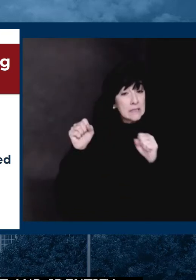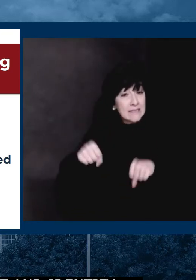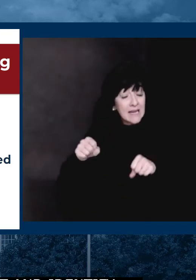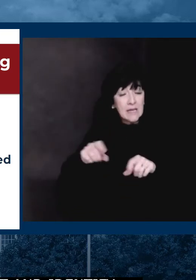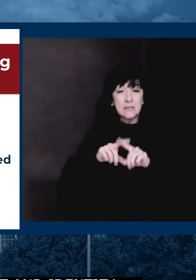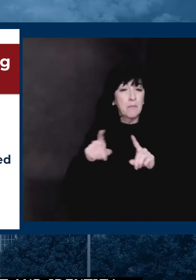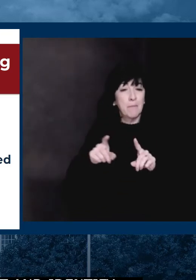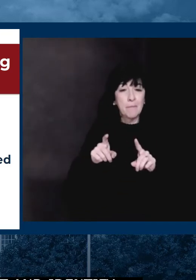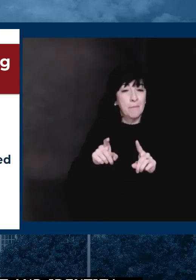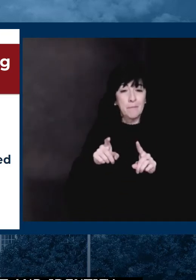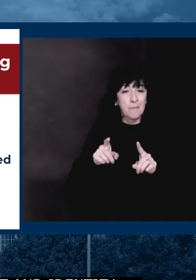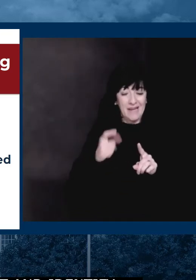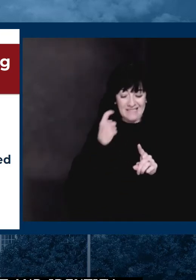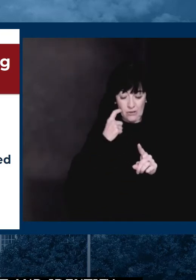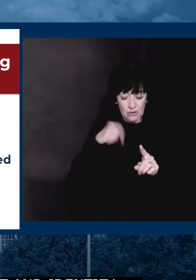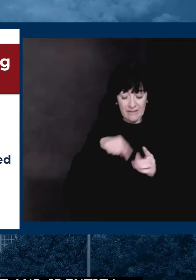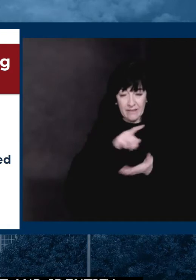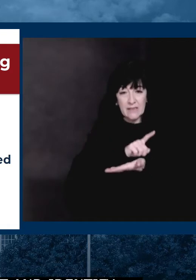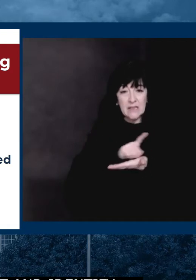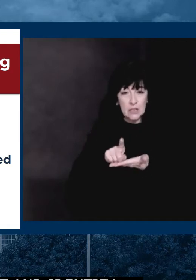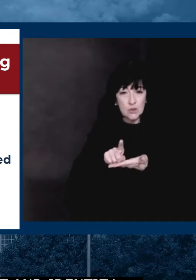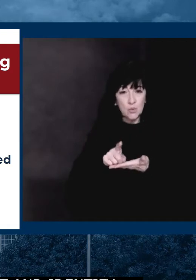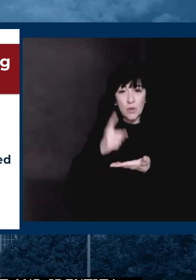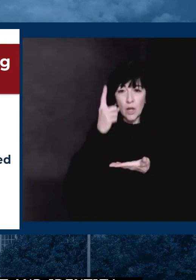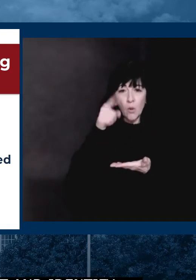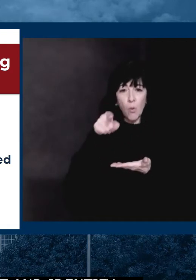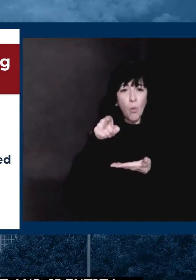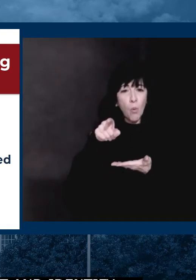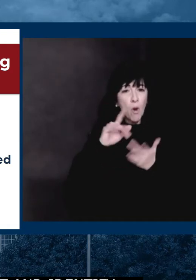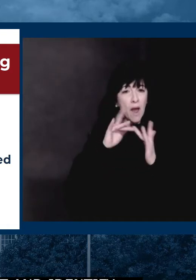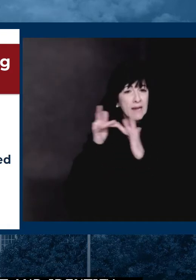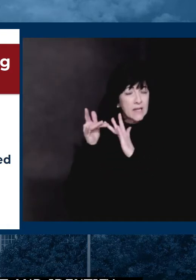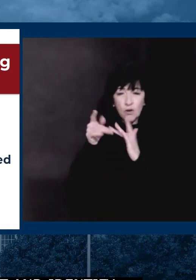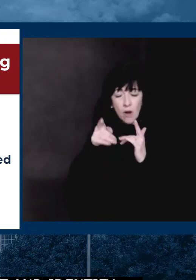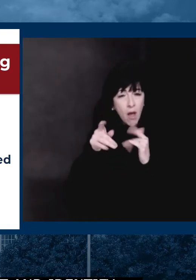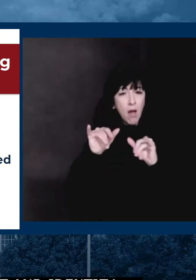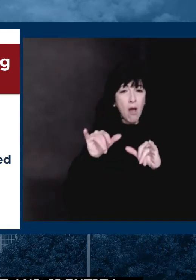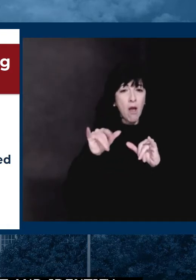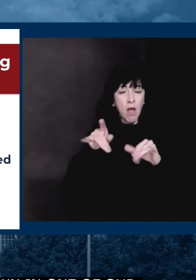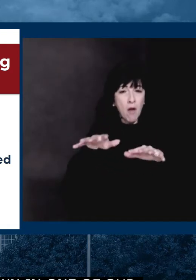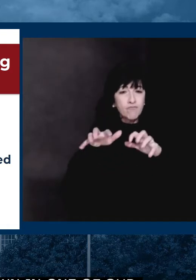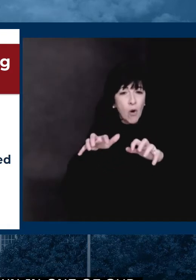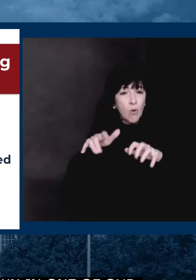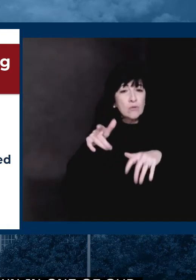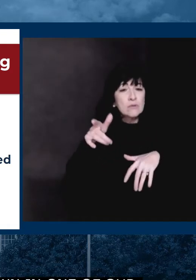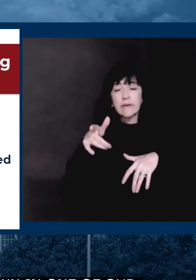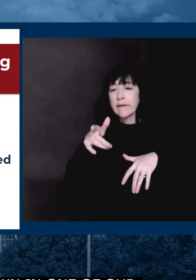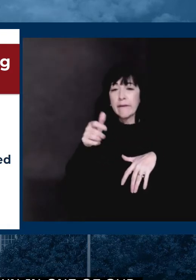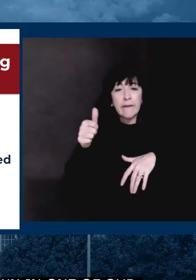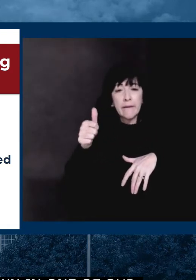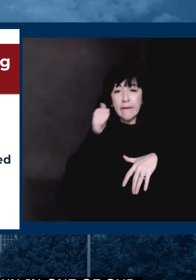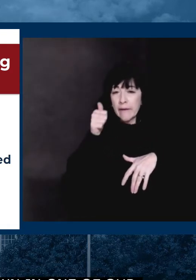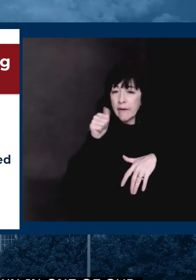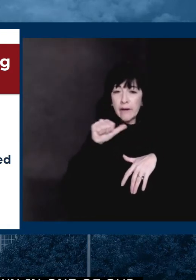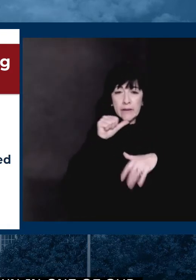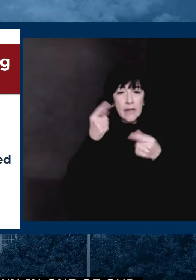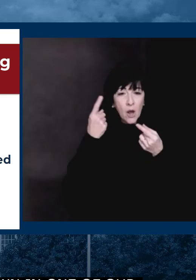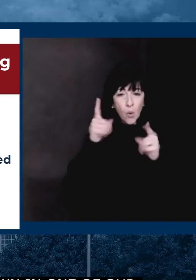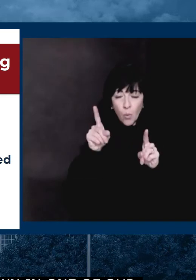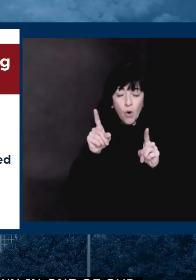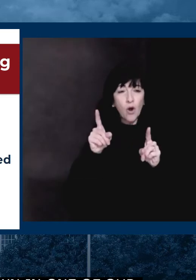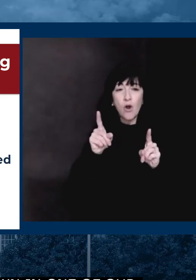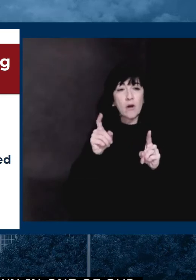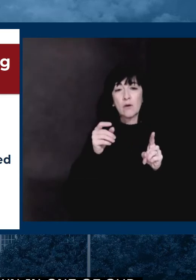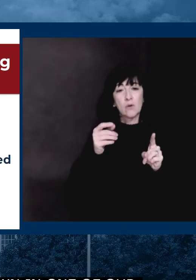in Sussex County that wasn't expected. We were able to go to this site and modify the hours. So this is kind